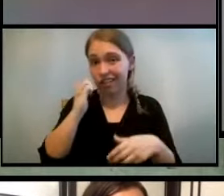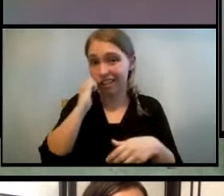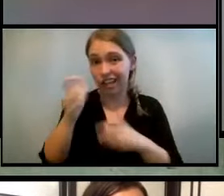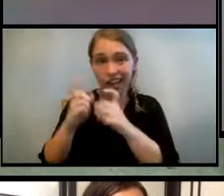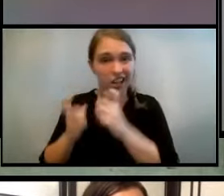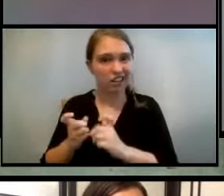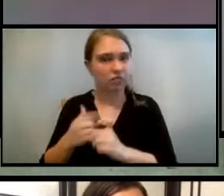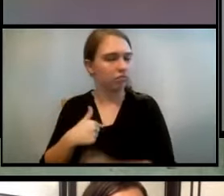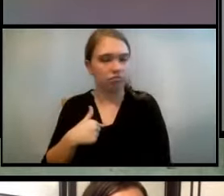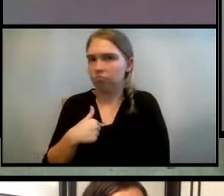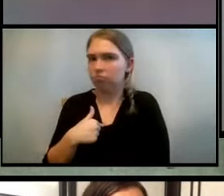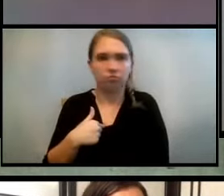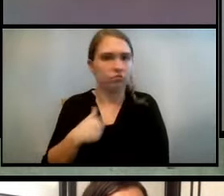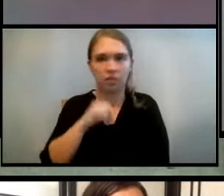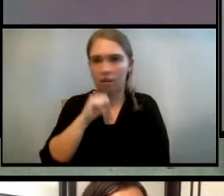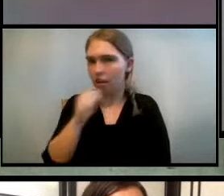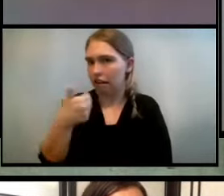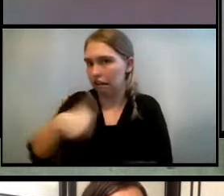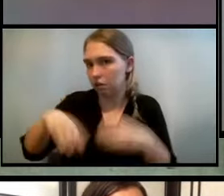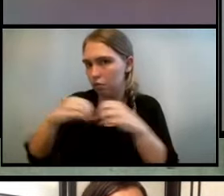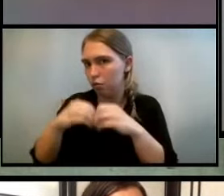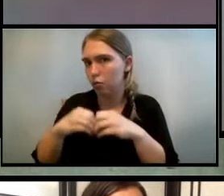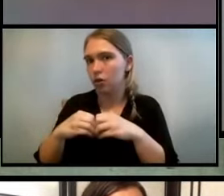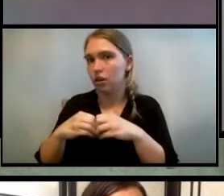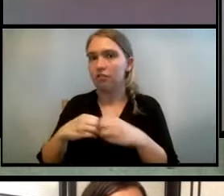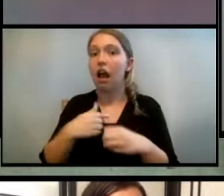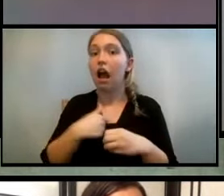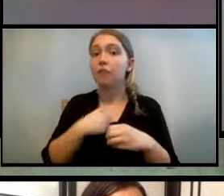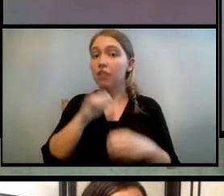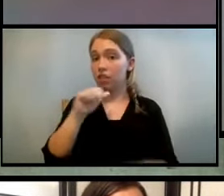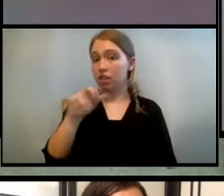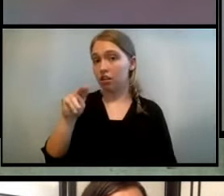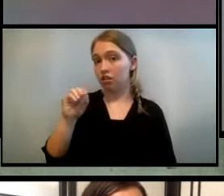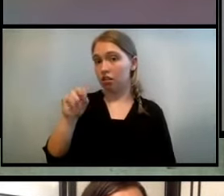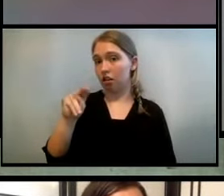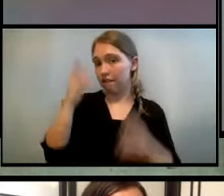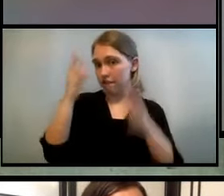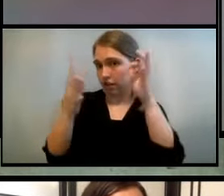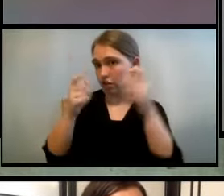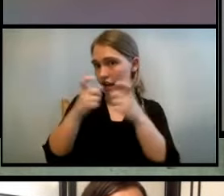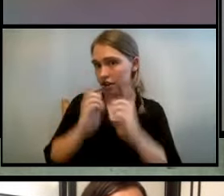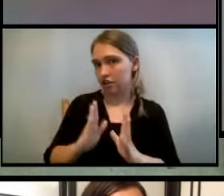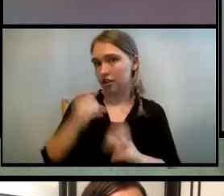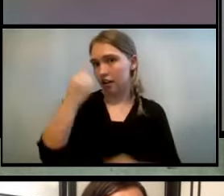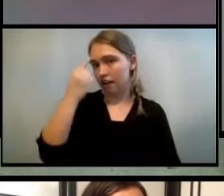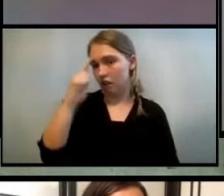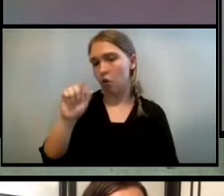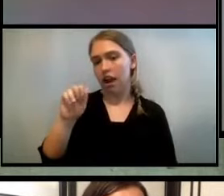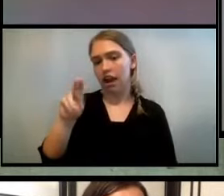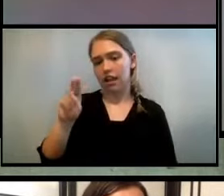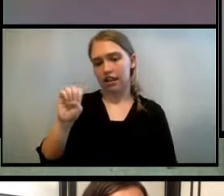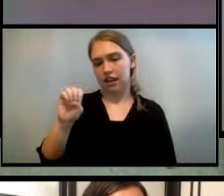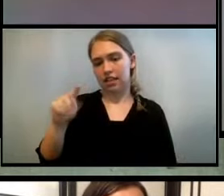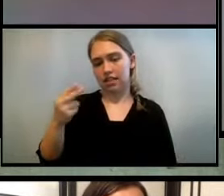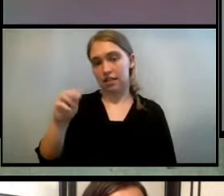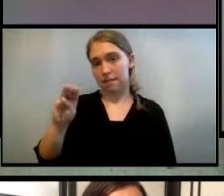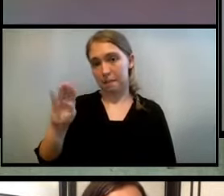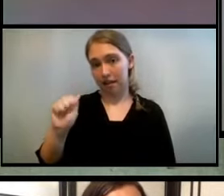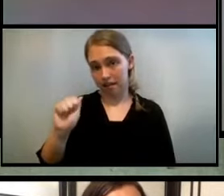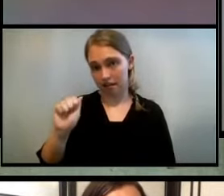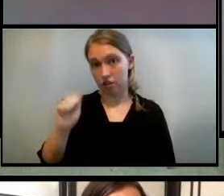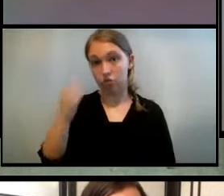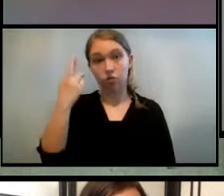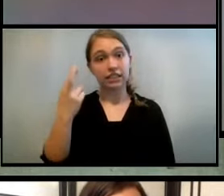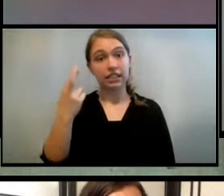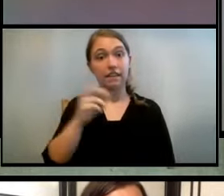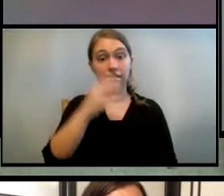anymore. I am the nonfiction editor for Anathema because I find that fiction editing and